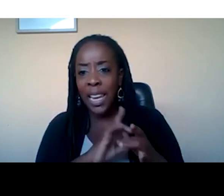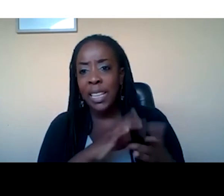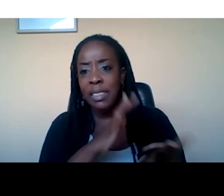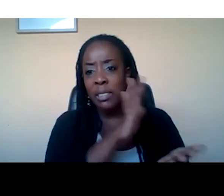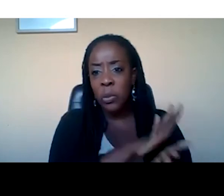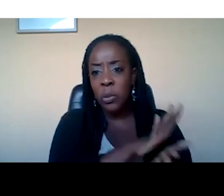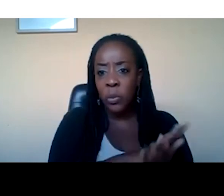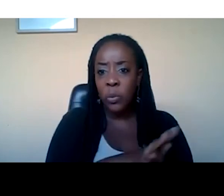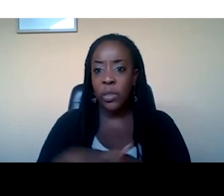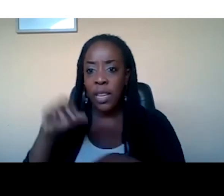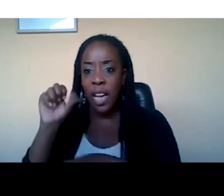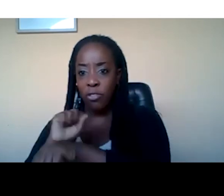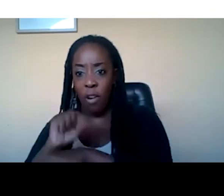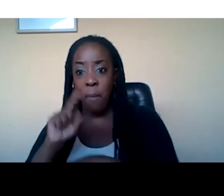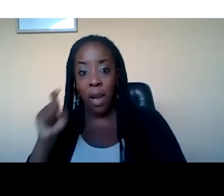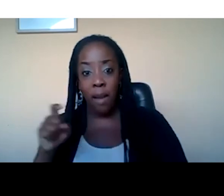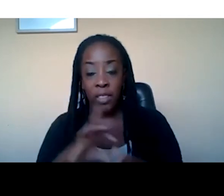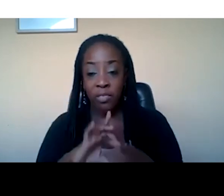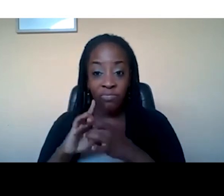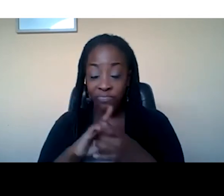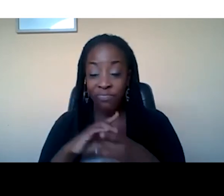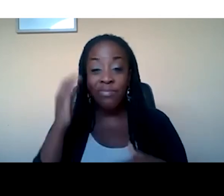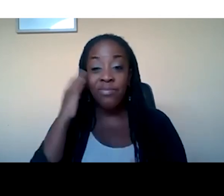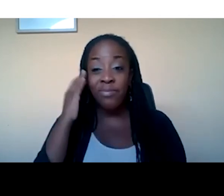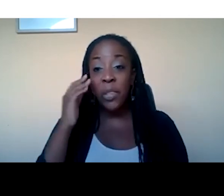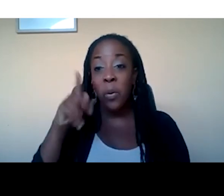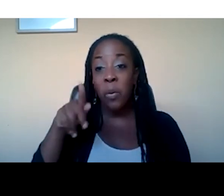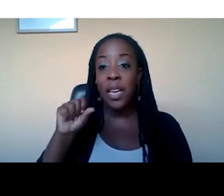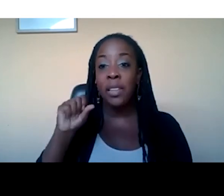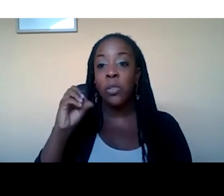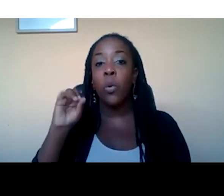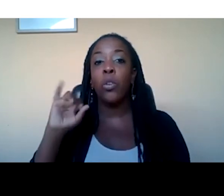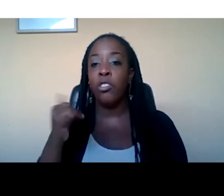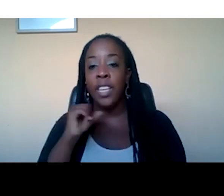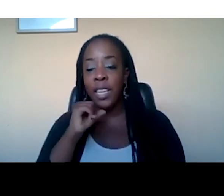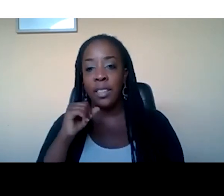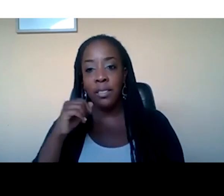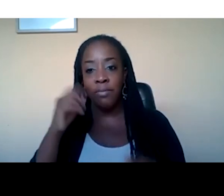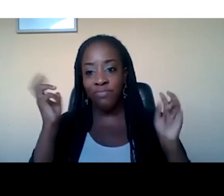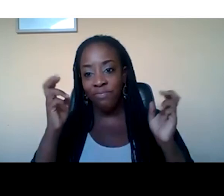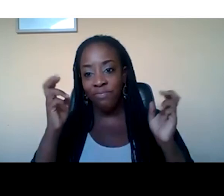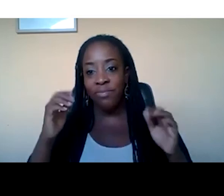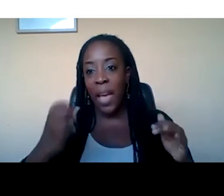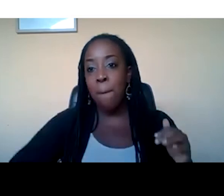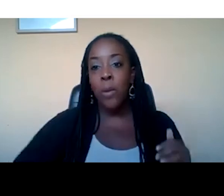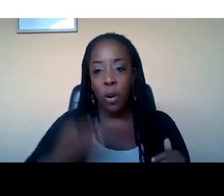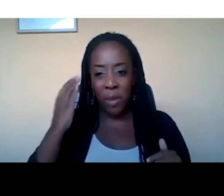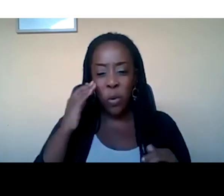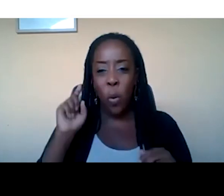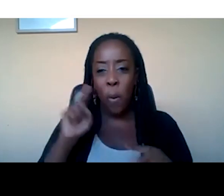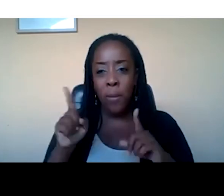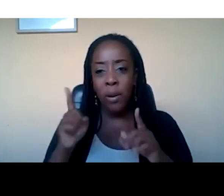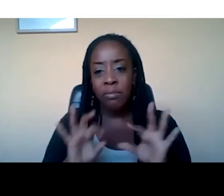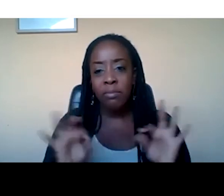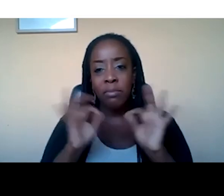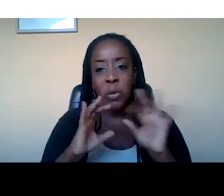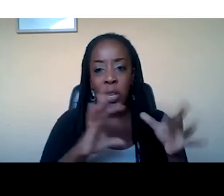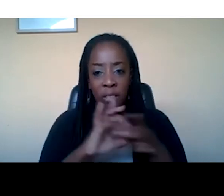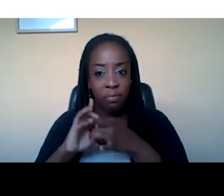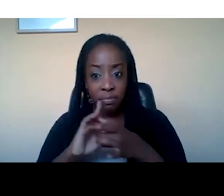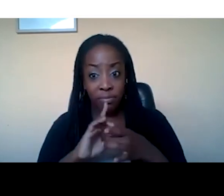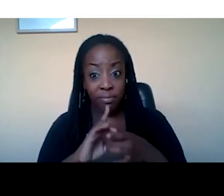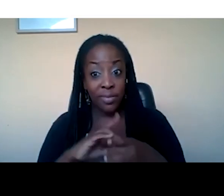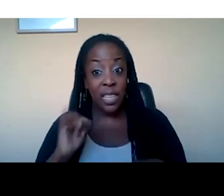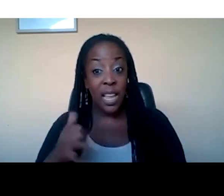this conversation, and certainly for the PSOJ, is around employment. So that's my other comment at this point in time. But